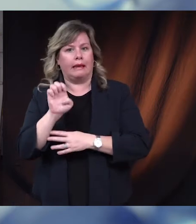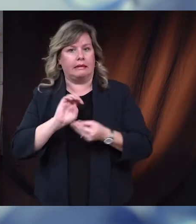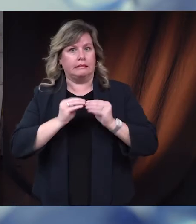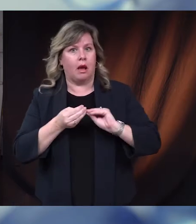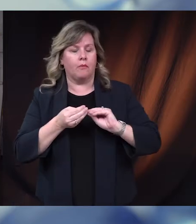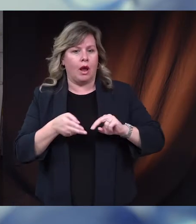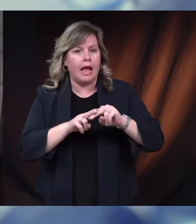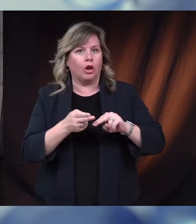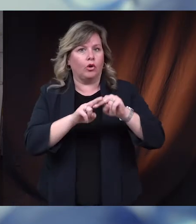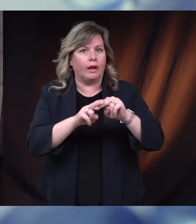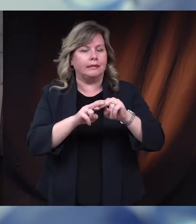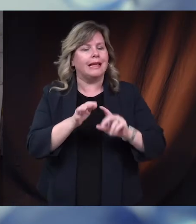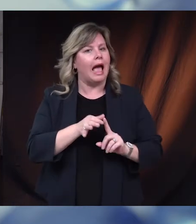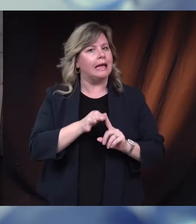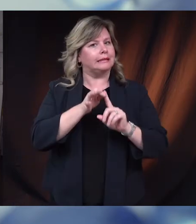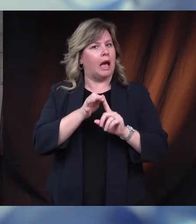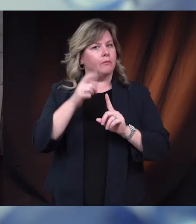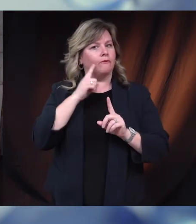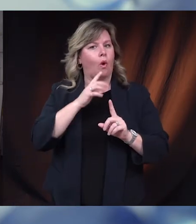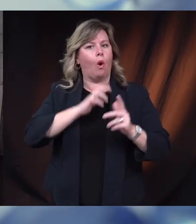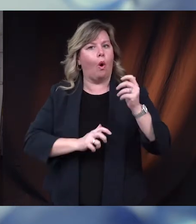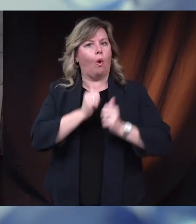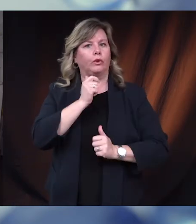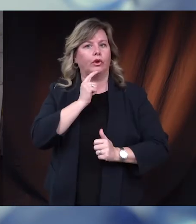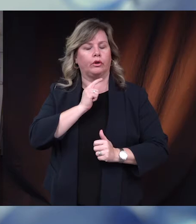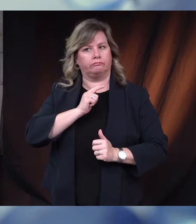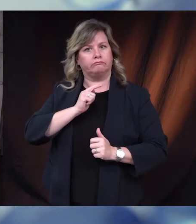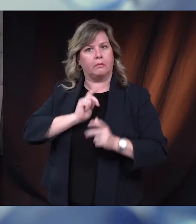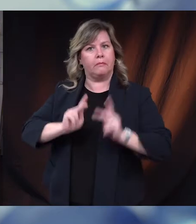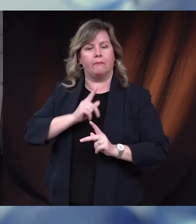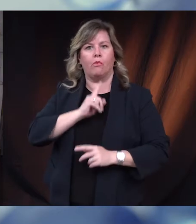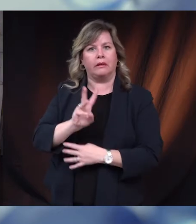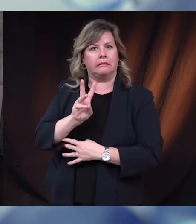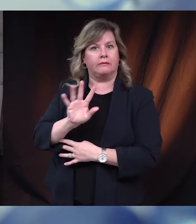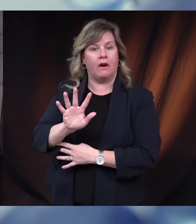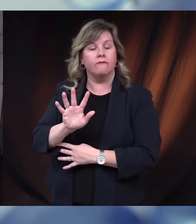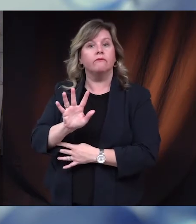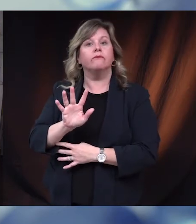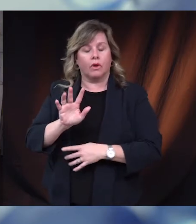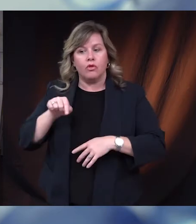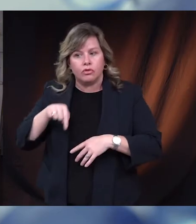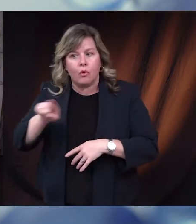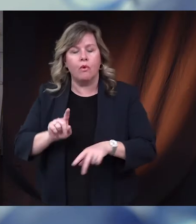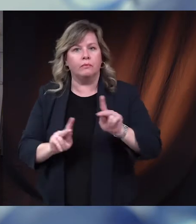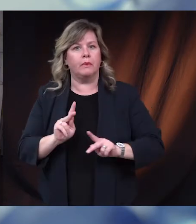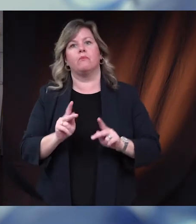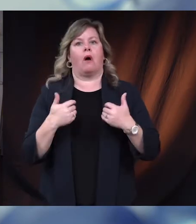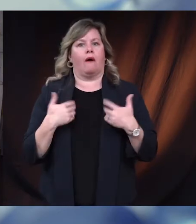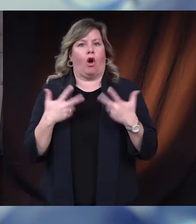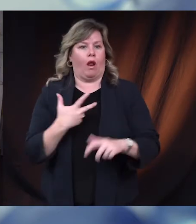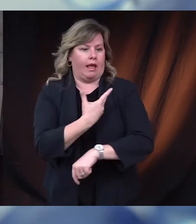the 65 and older age bracket. That group has a vaccination rate of over 70%